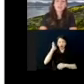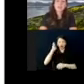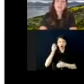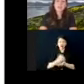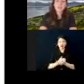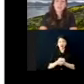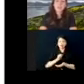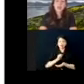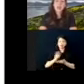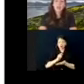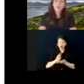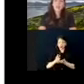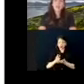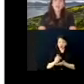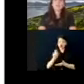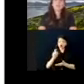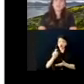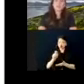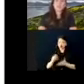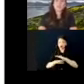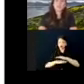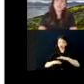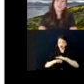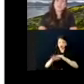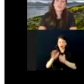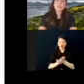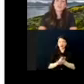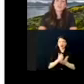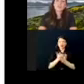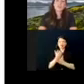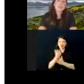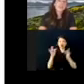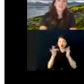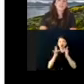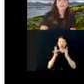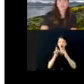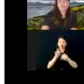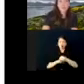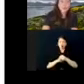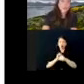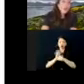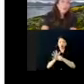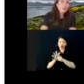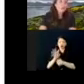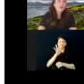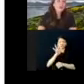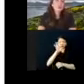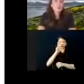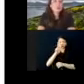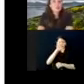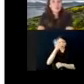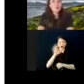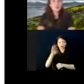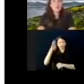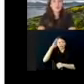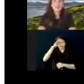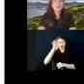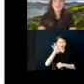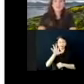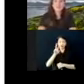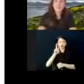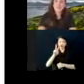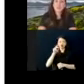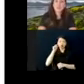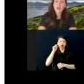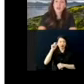pandemic. Whereas 42% of men and 36% of women say, I was using e-commerce to get my basic needs before, and I continue